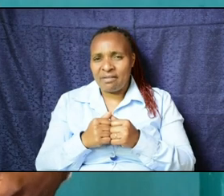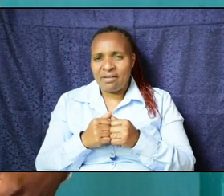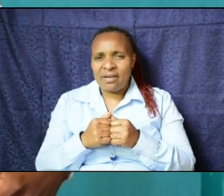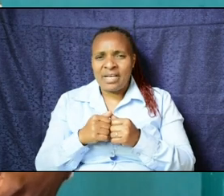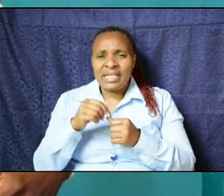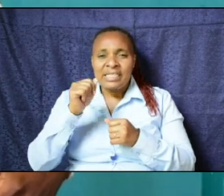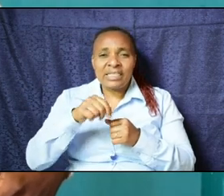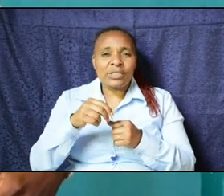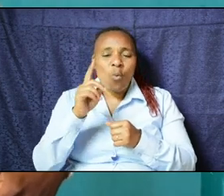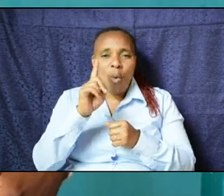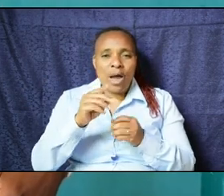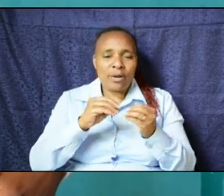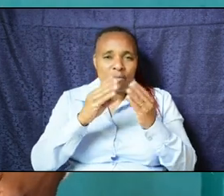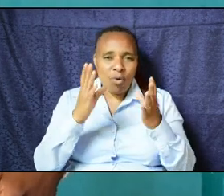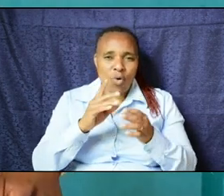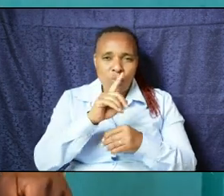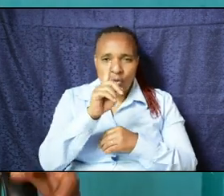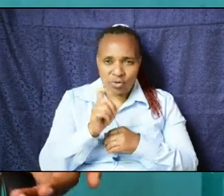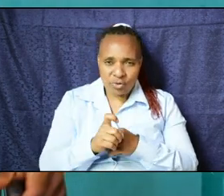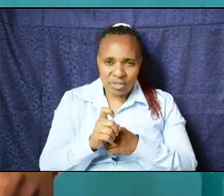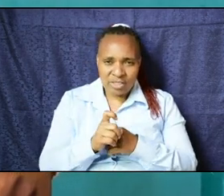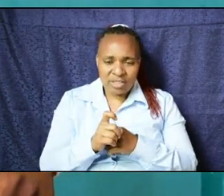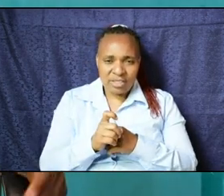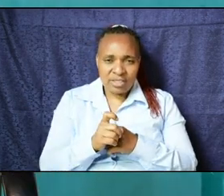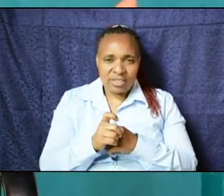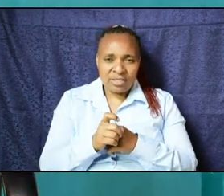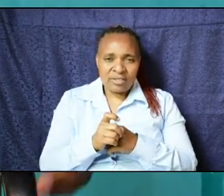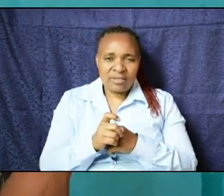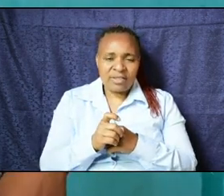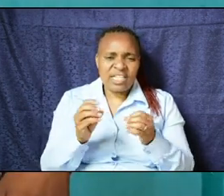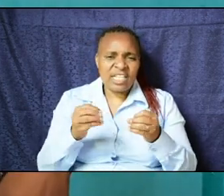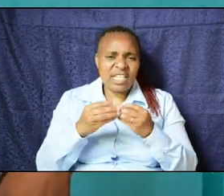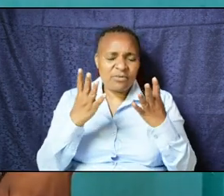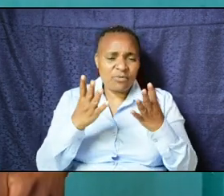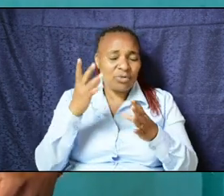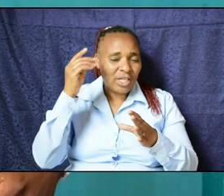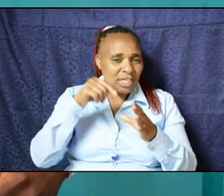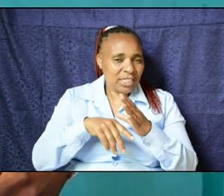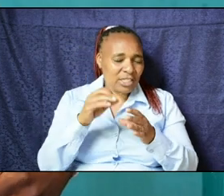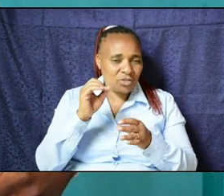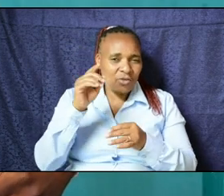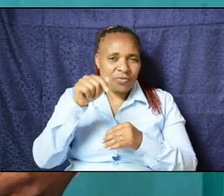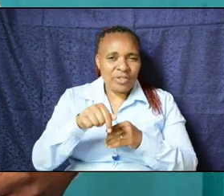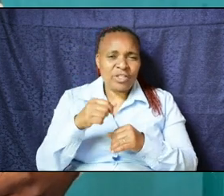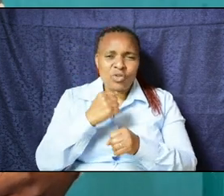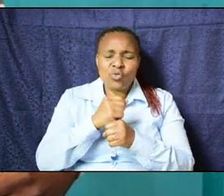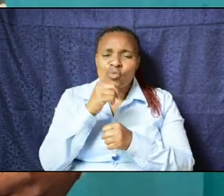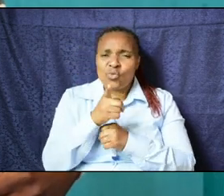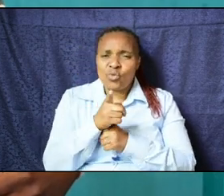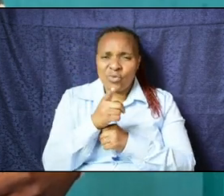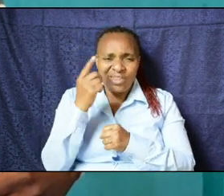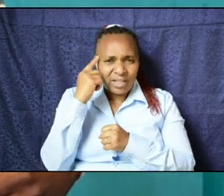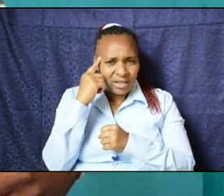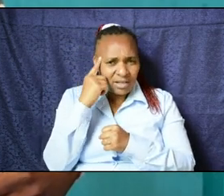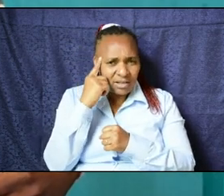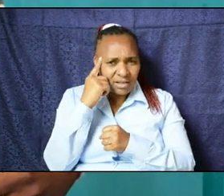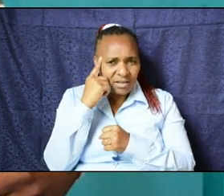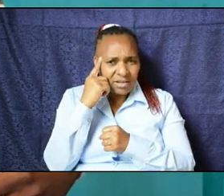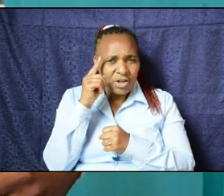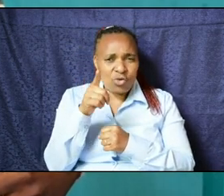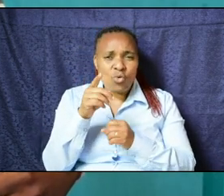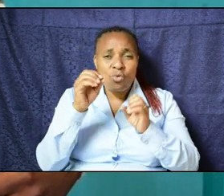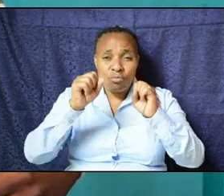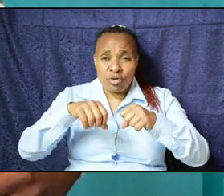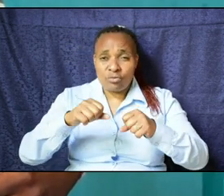There's one more question in the Sunday part. Salmon, you can probably just give your insights on that. You know, do you think you could